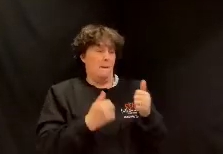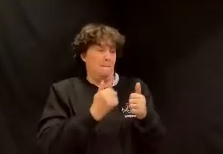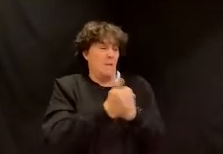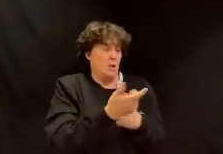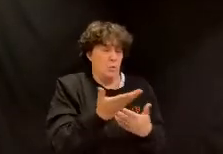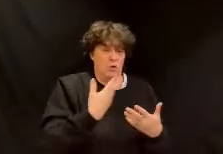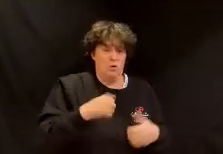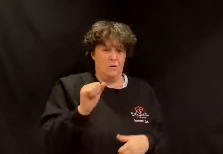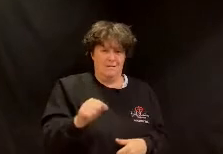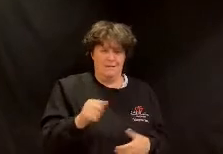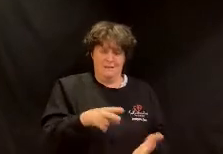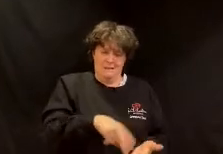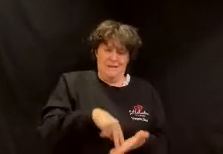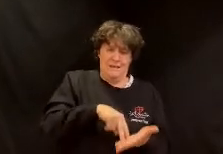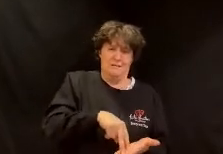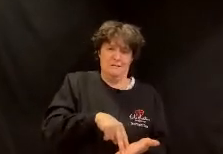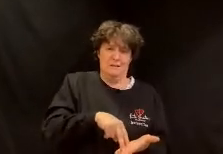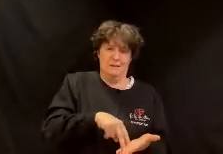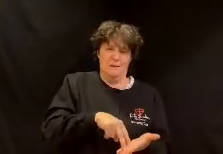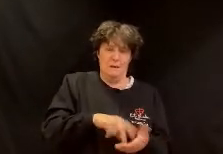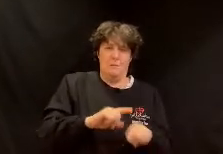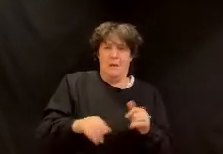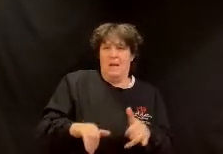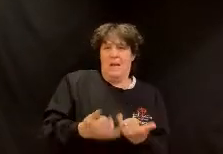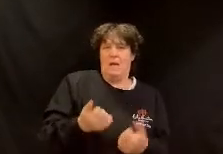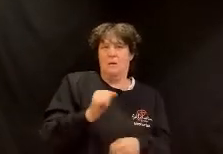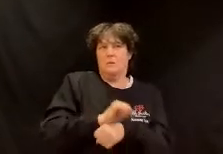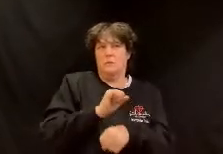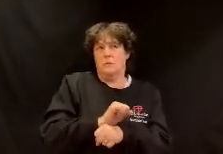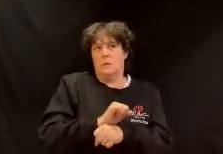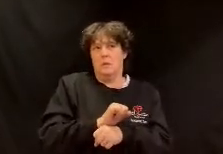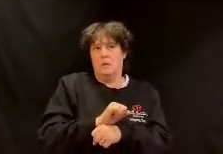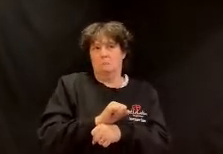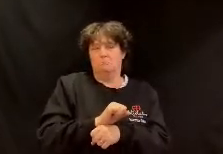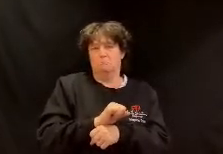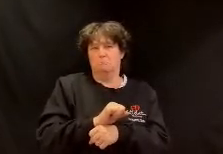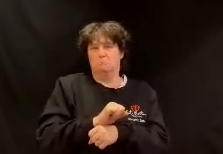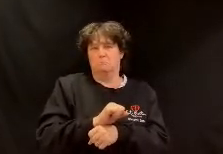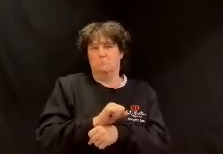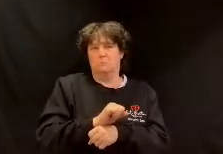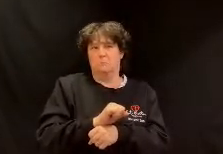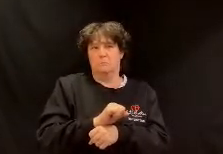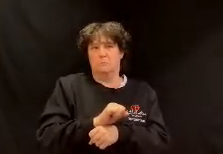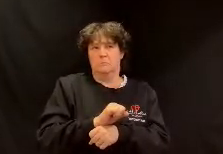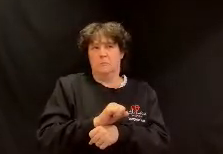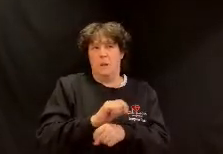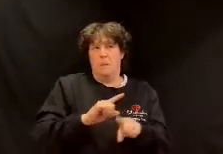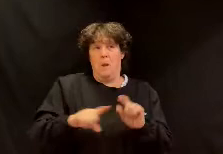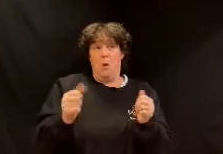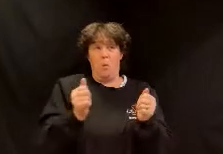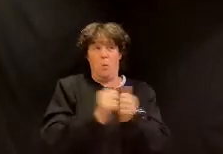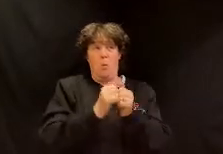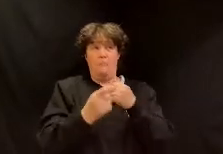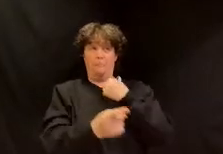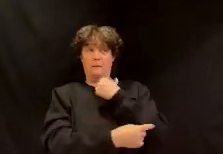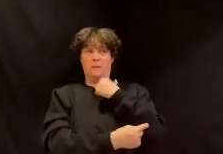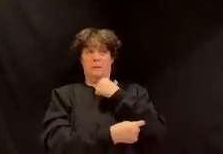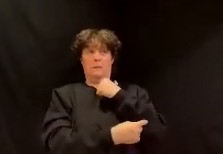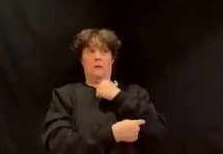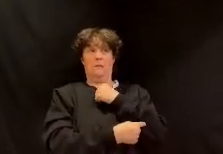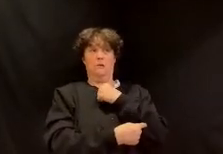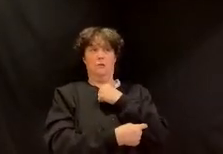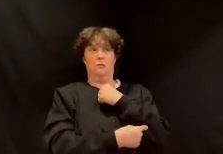that. But how's this work? How does it work? But will with the temptation.